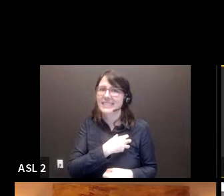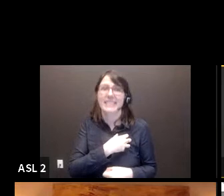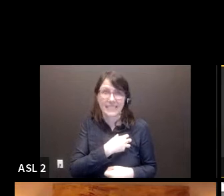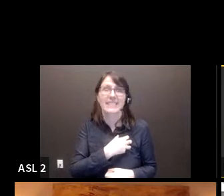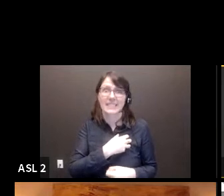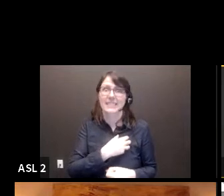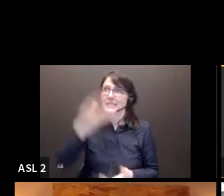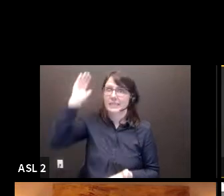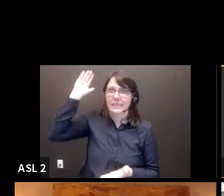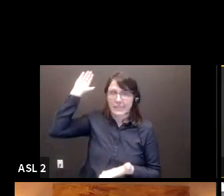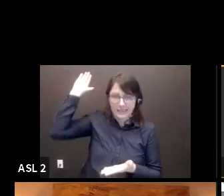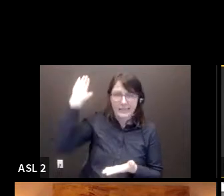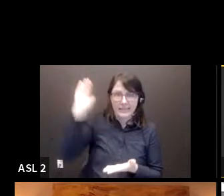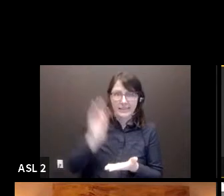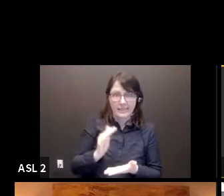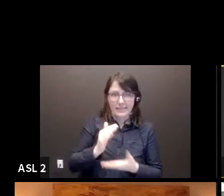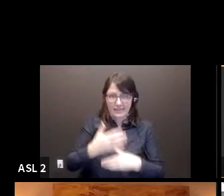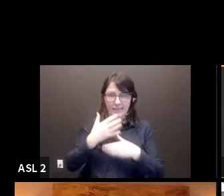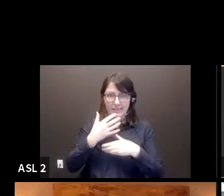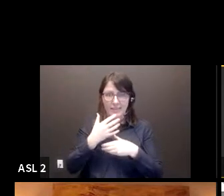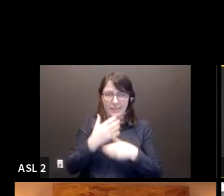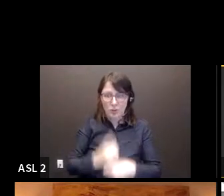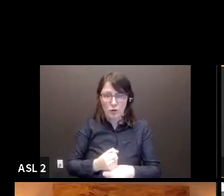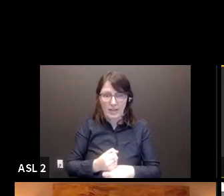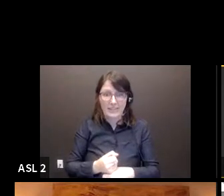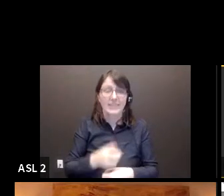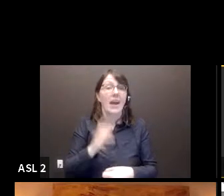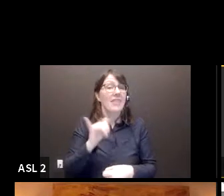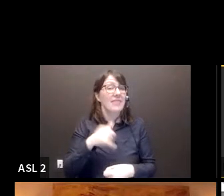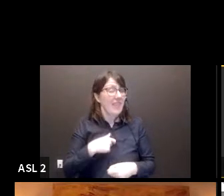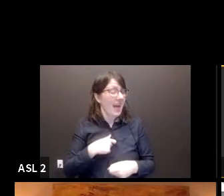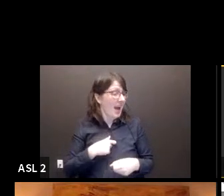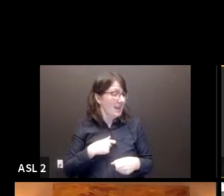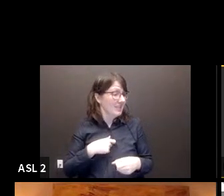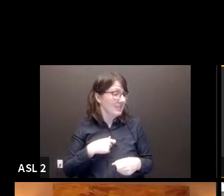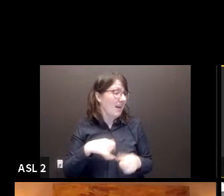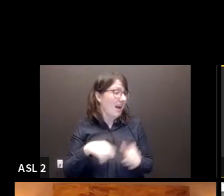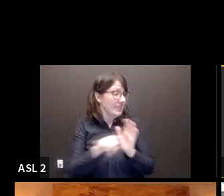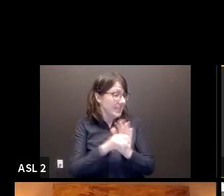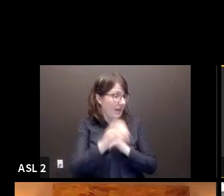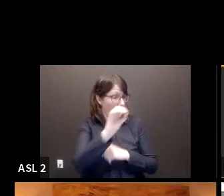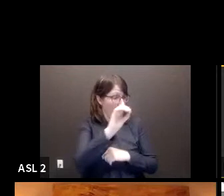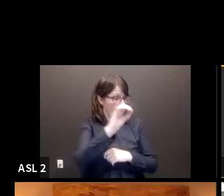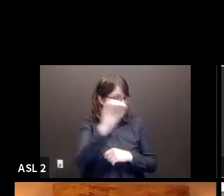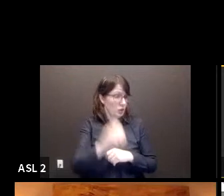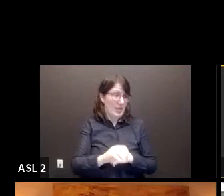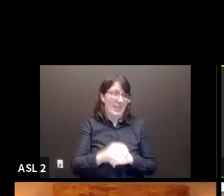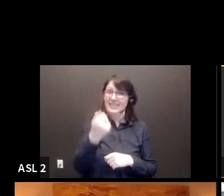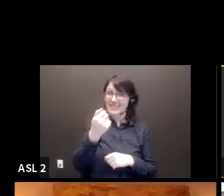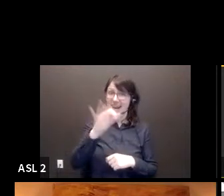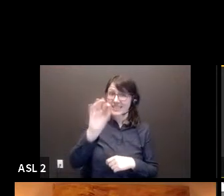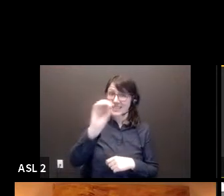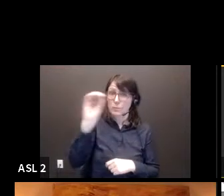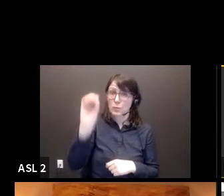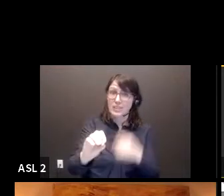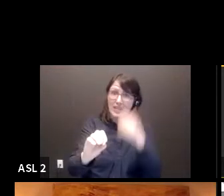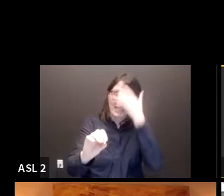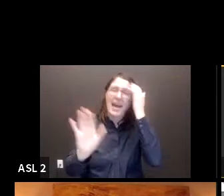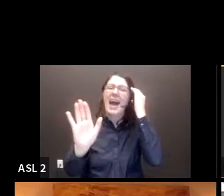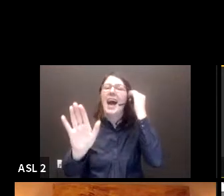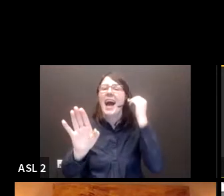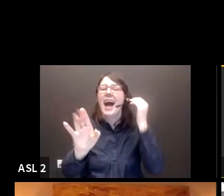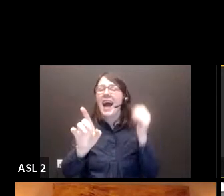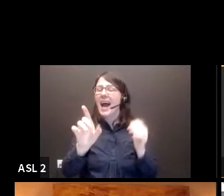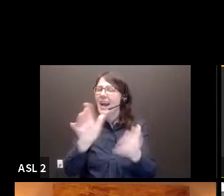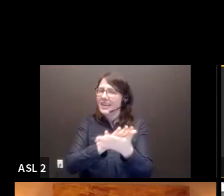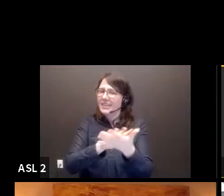here that this is a misuse of the word percent distrust in the ops increased by 19 percentage points from